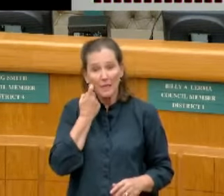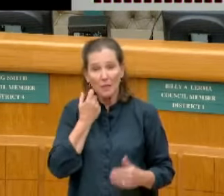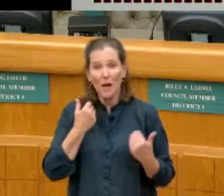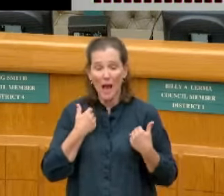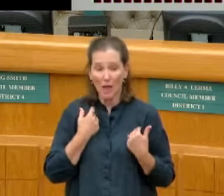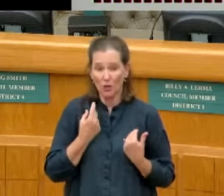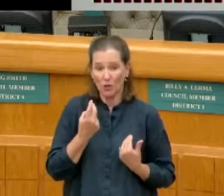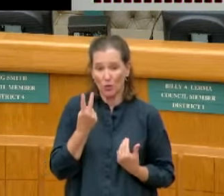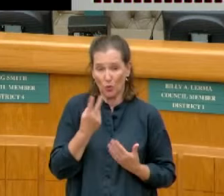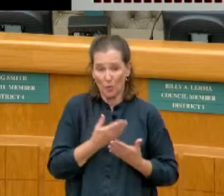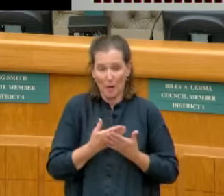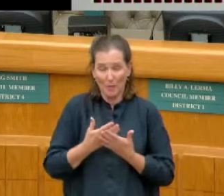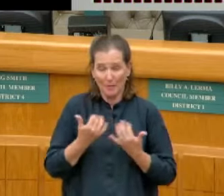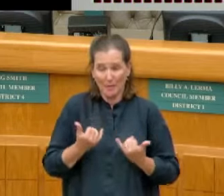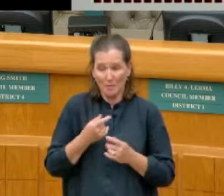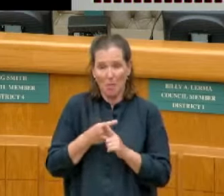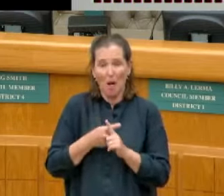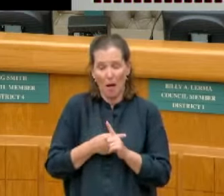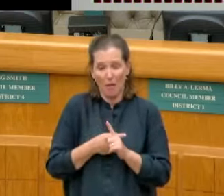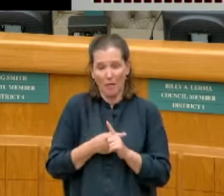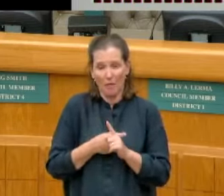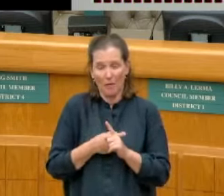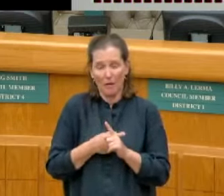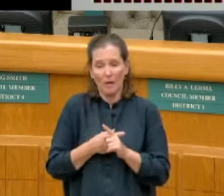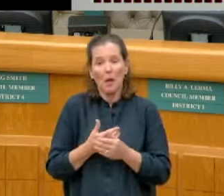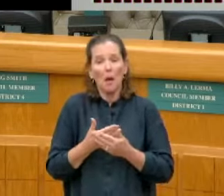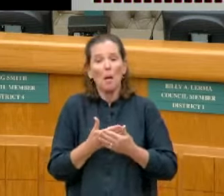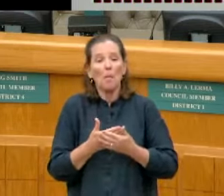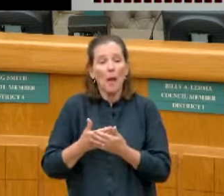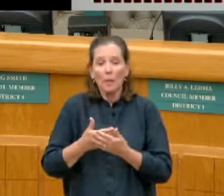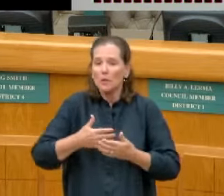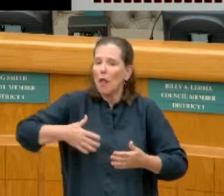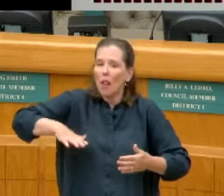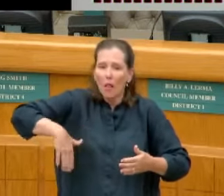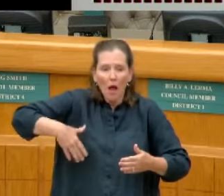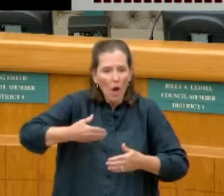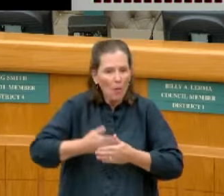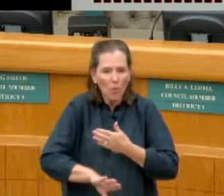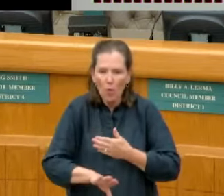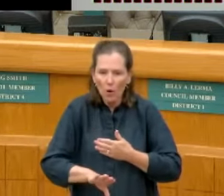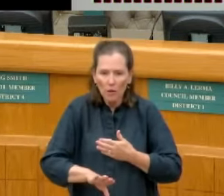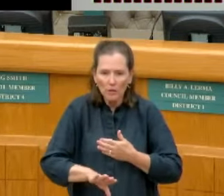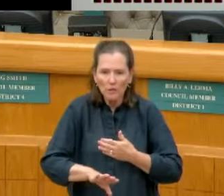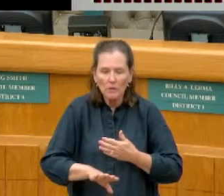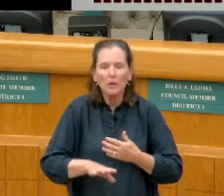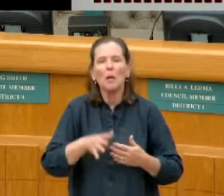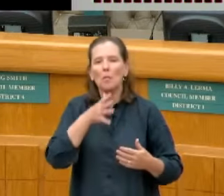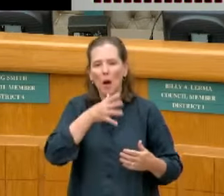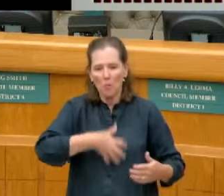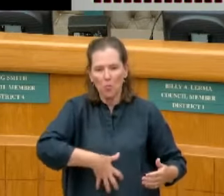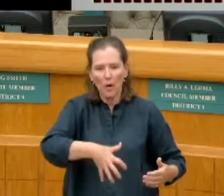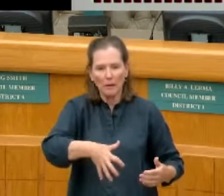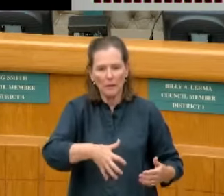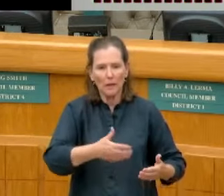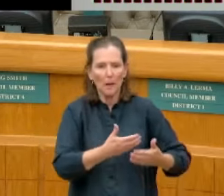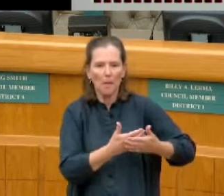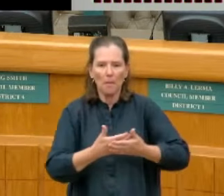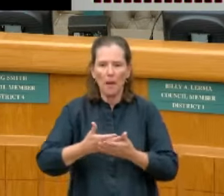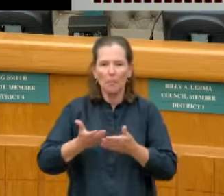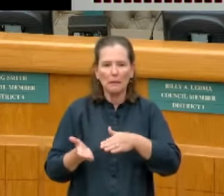babies this month from COVID-19, the first in our community. Everybody wants to move